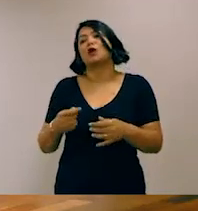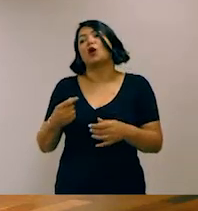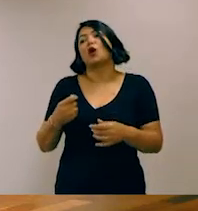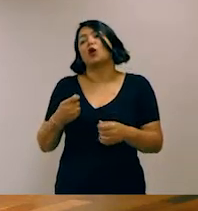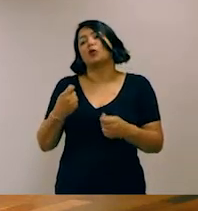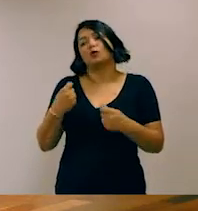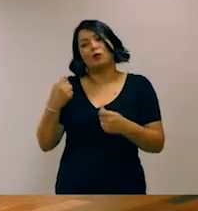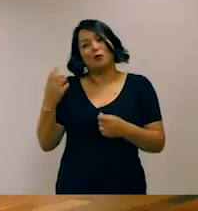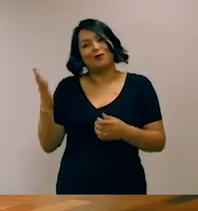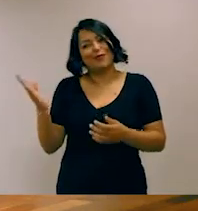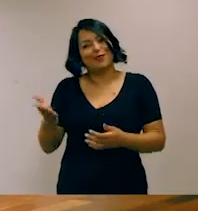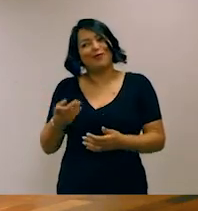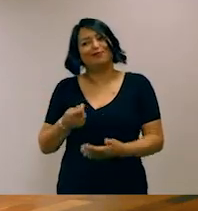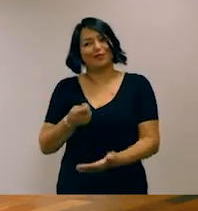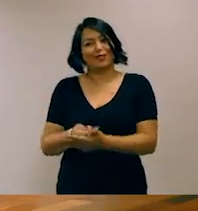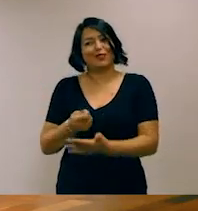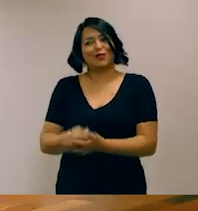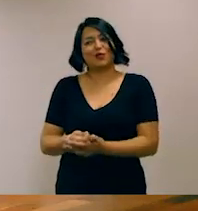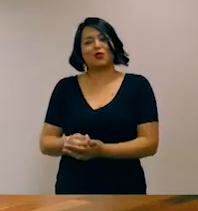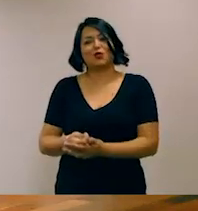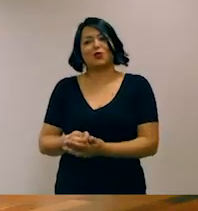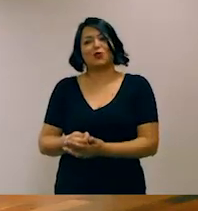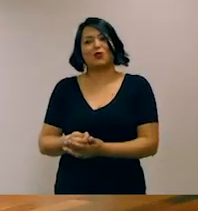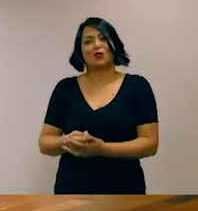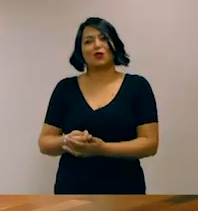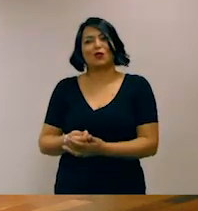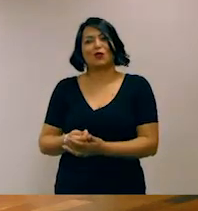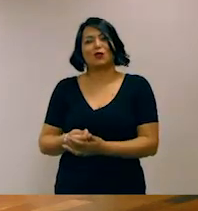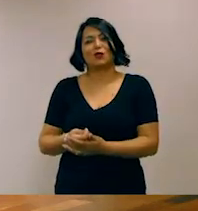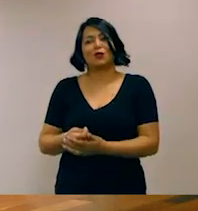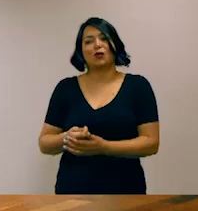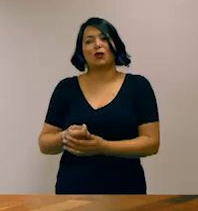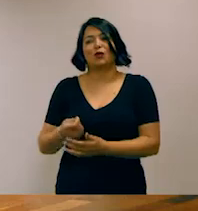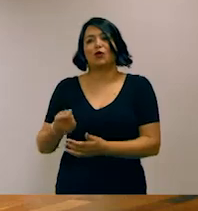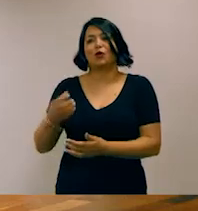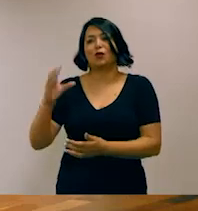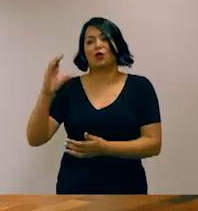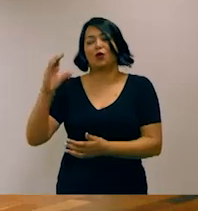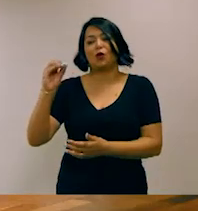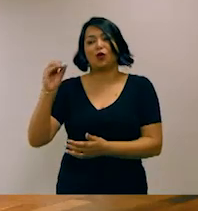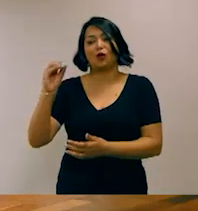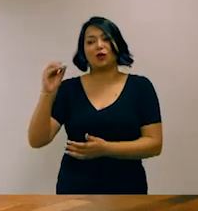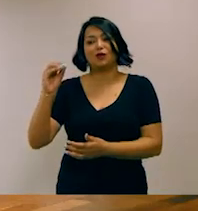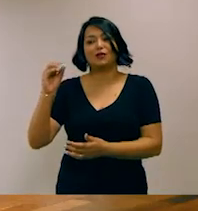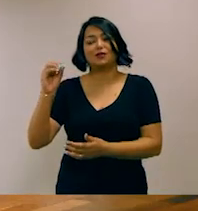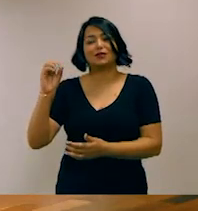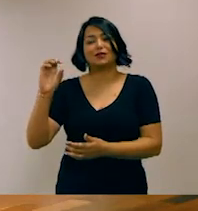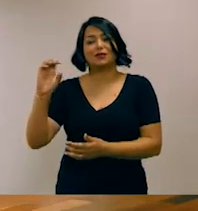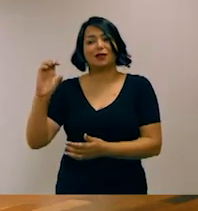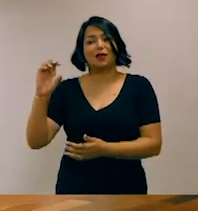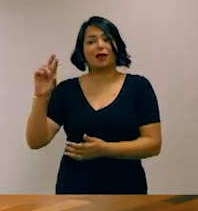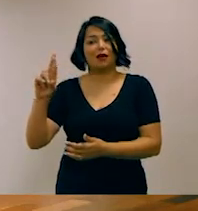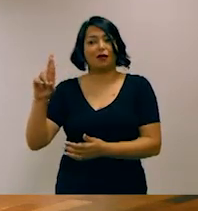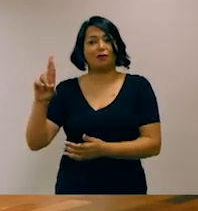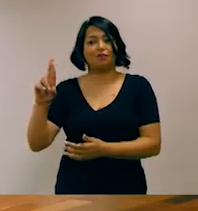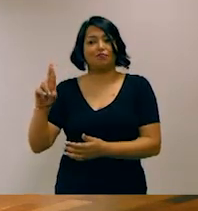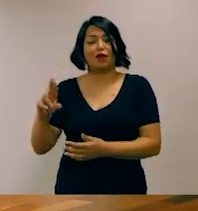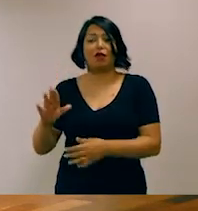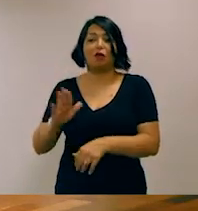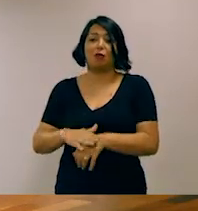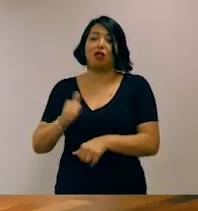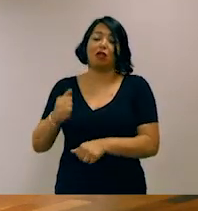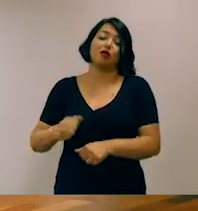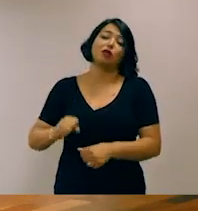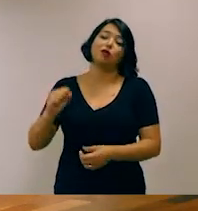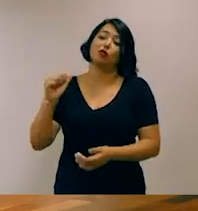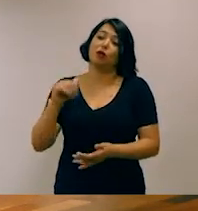But since we already demand the OCR, the 45% of the OCR that already come in the document, they are